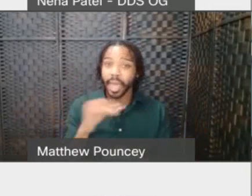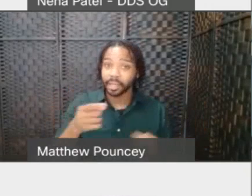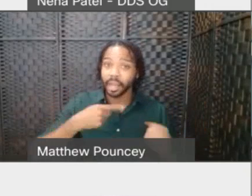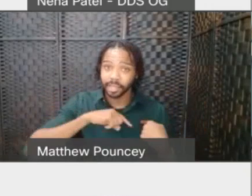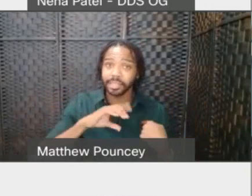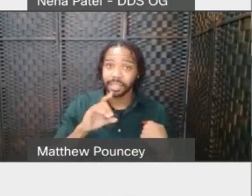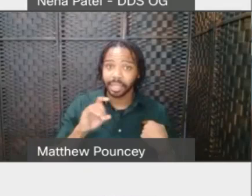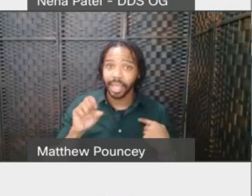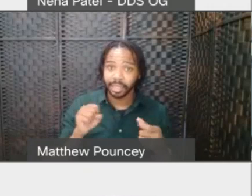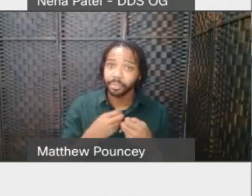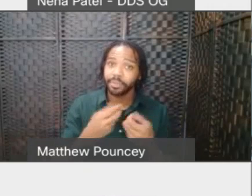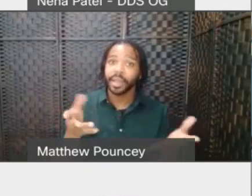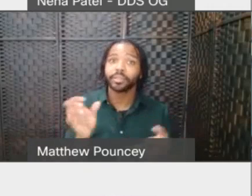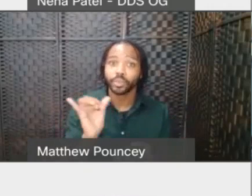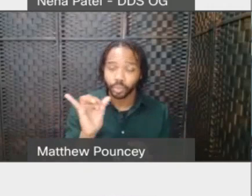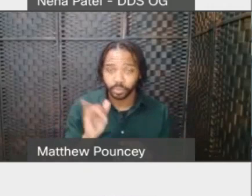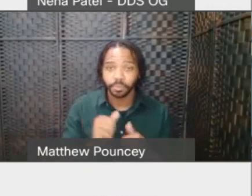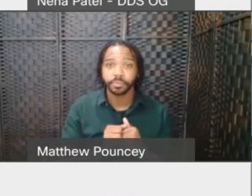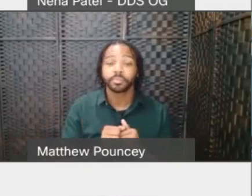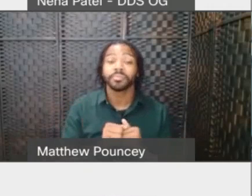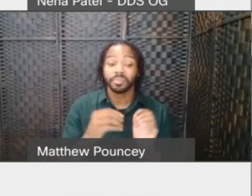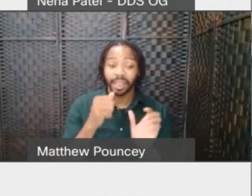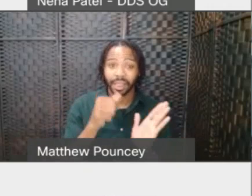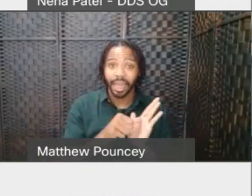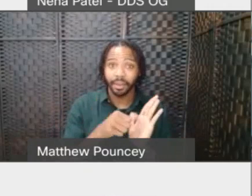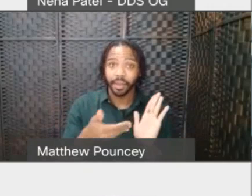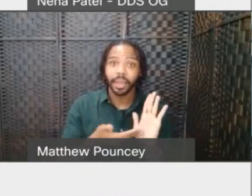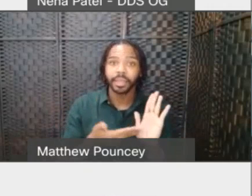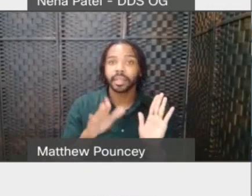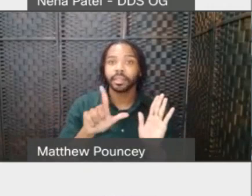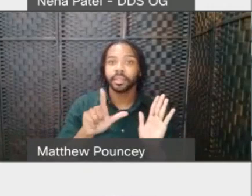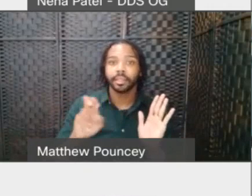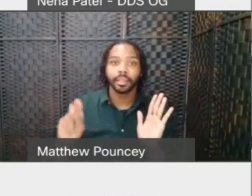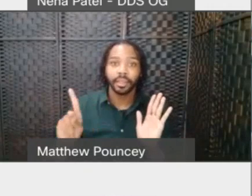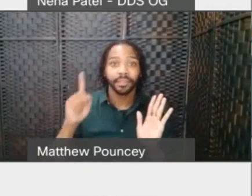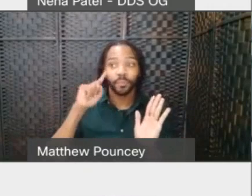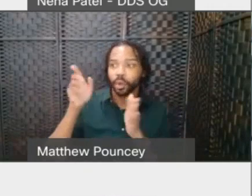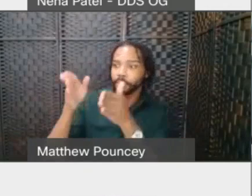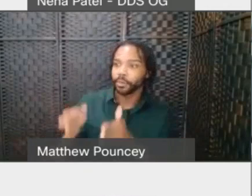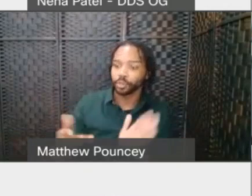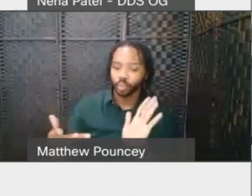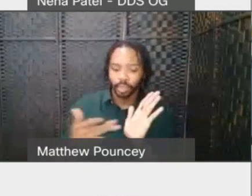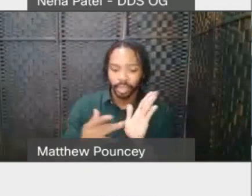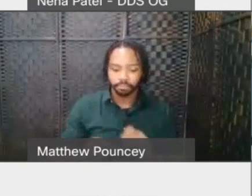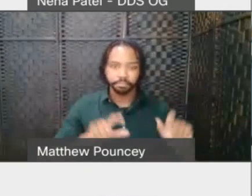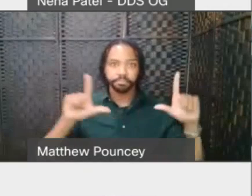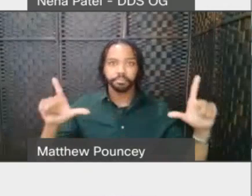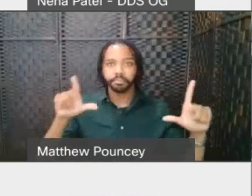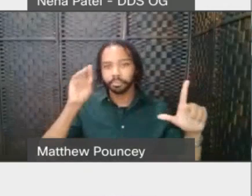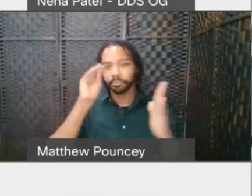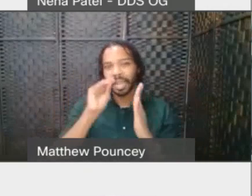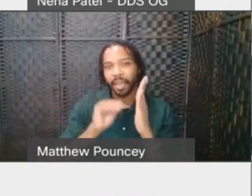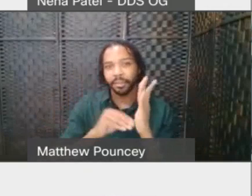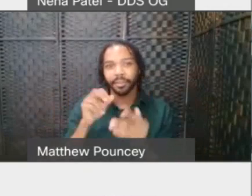week provides a link within the letter for the person to be able to go in and enter their vaccine